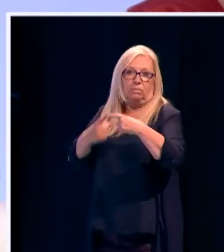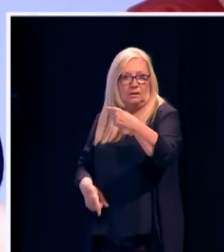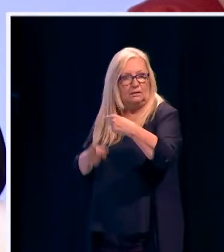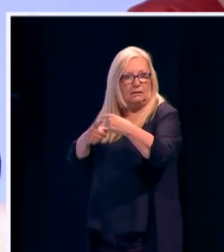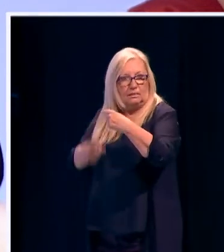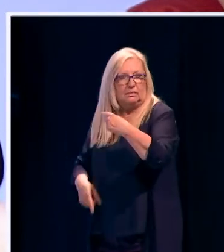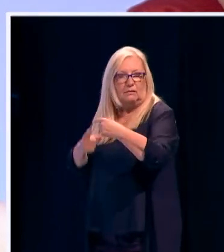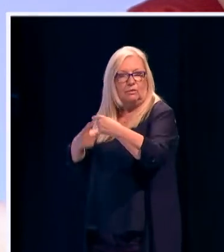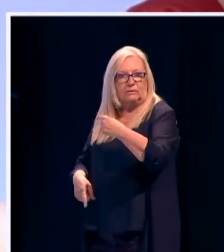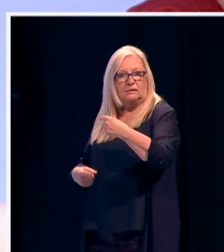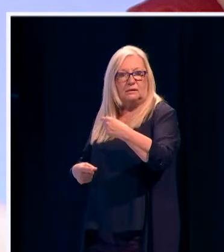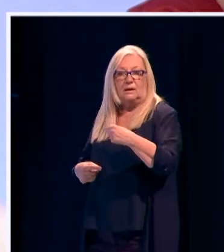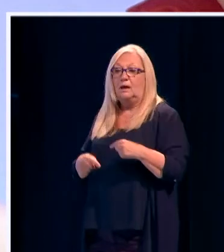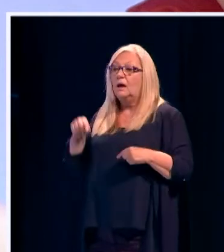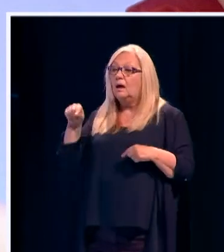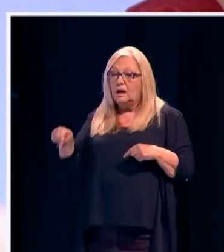and expect to be helped.